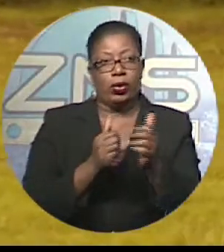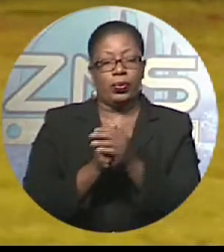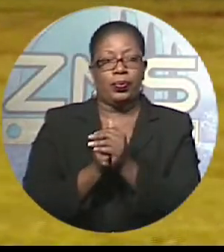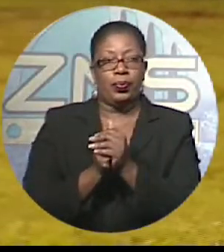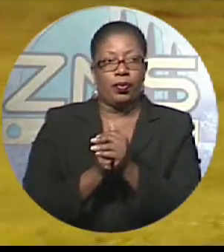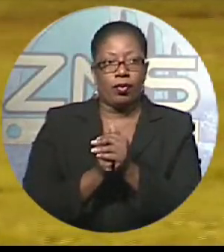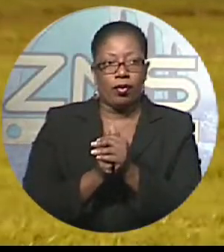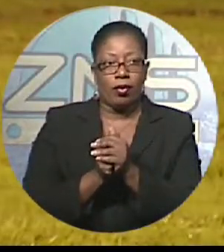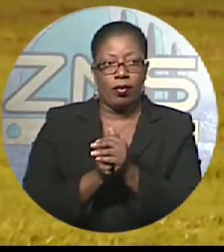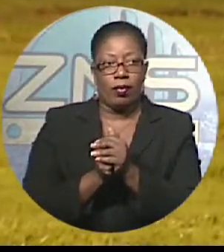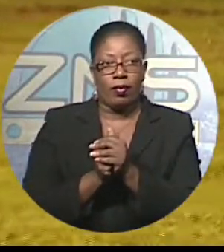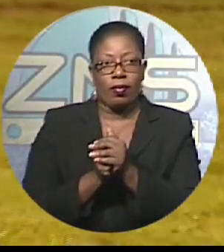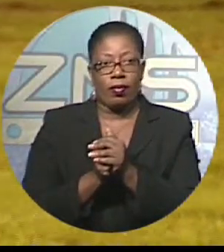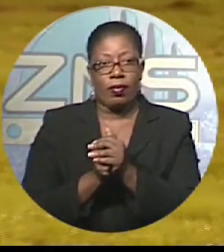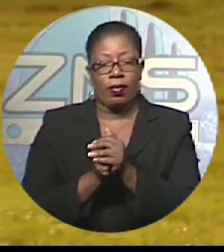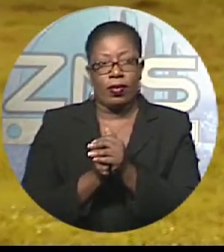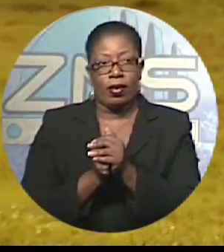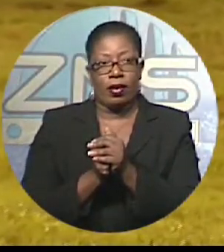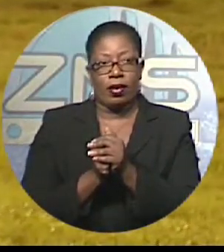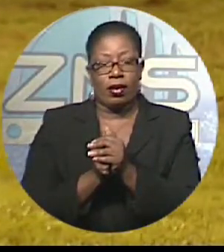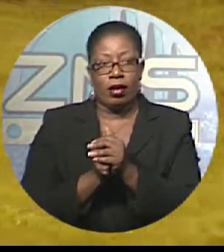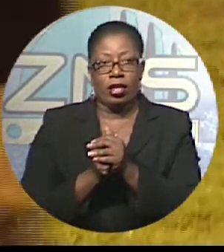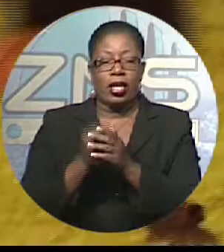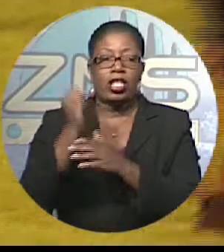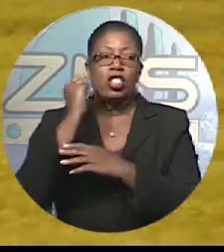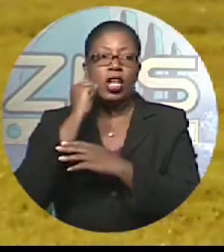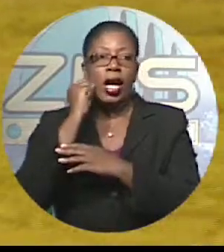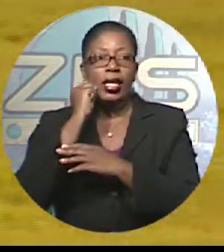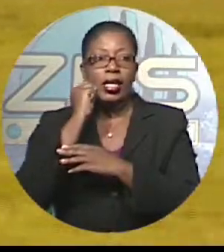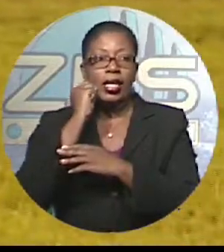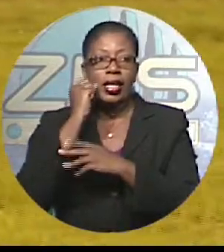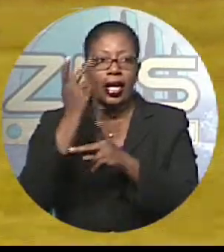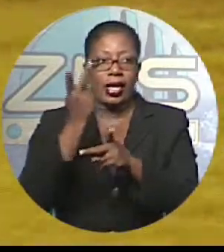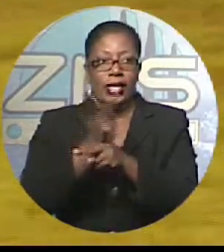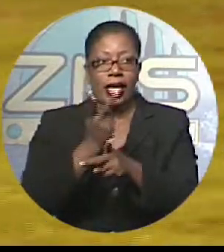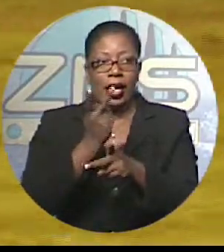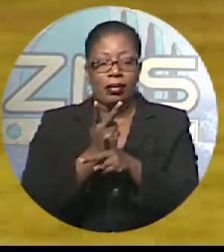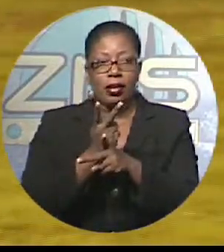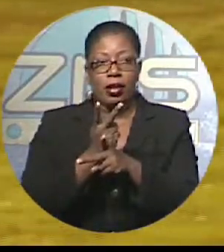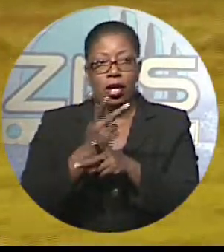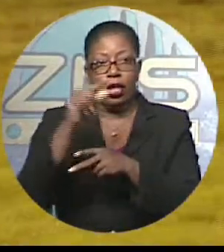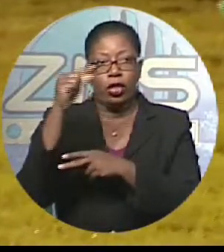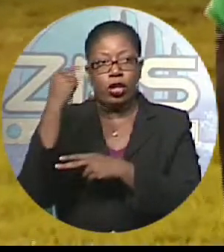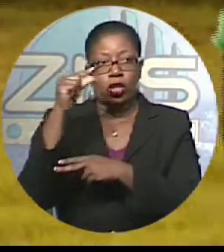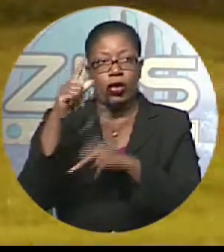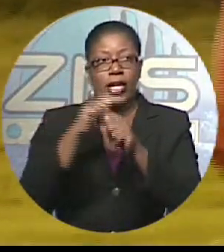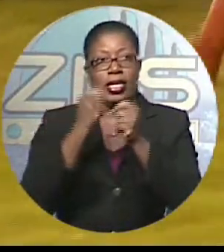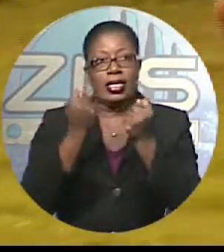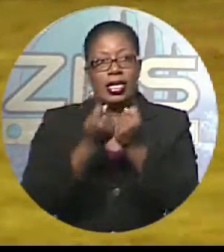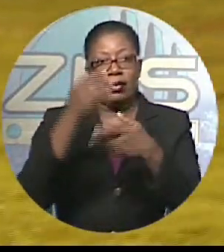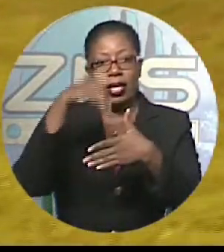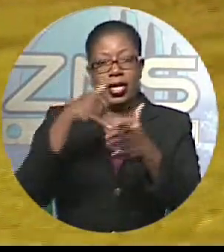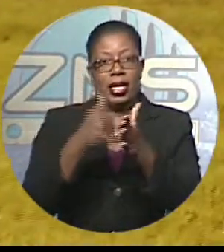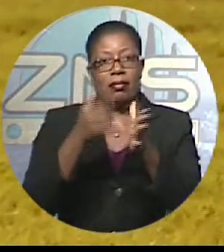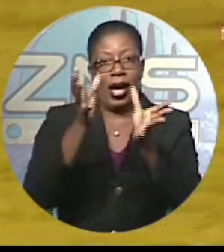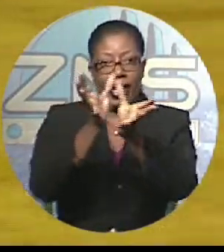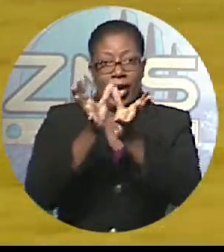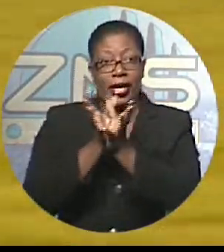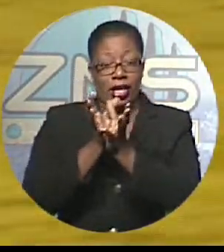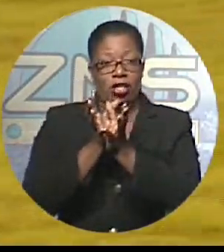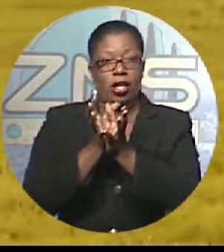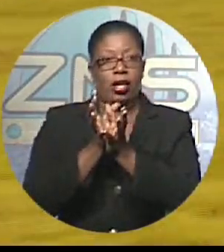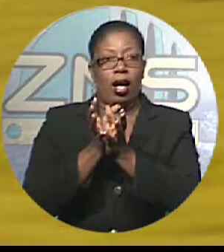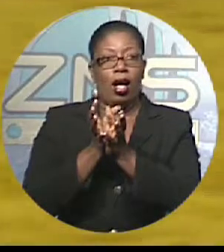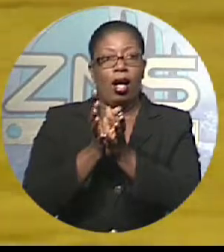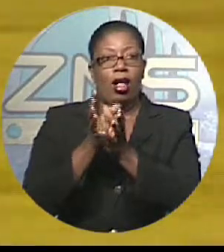record for the slowest base running ever, Charlene kept Team Shots, aka the green team, in it by catching the ball.